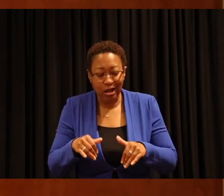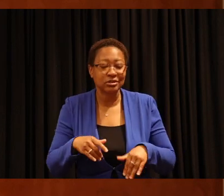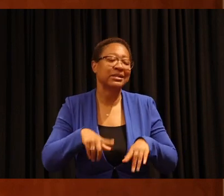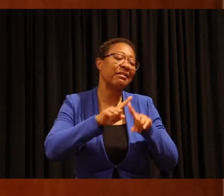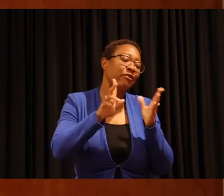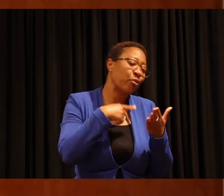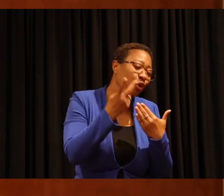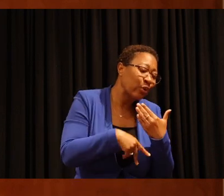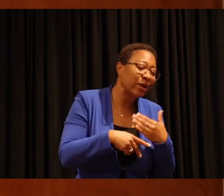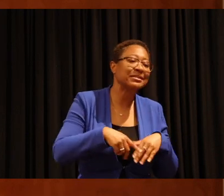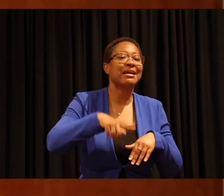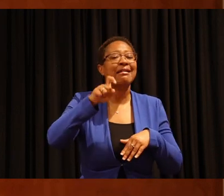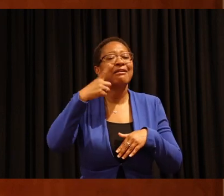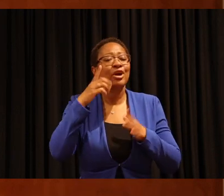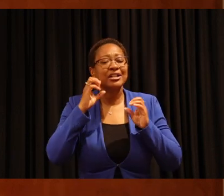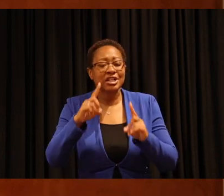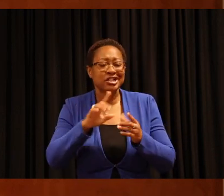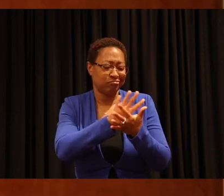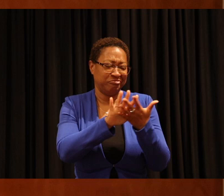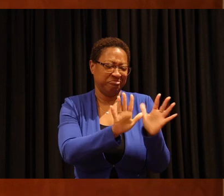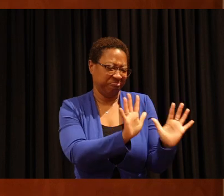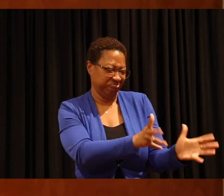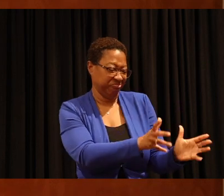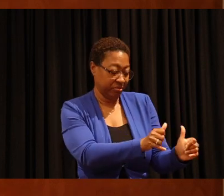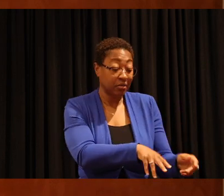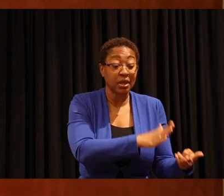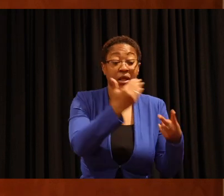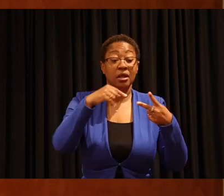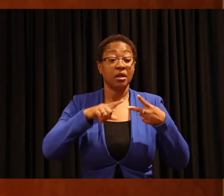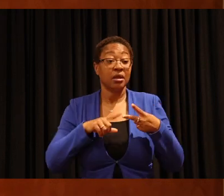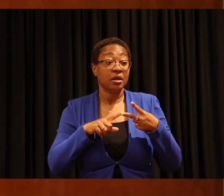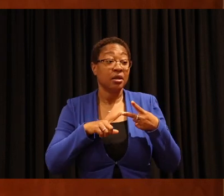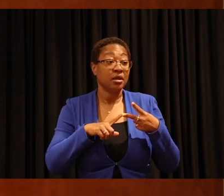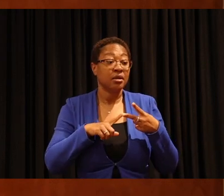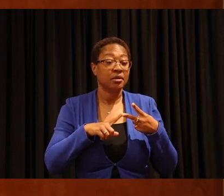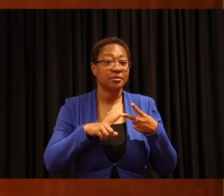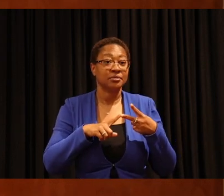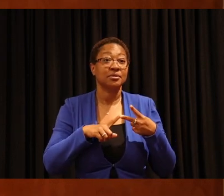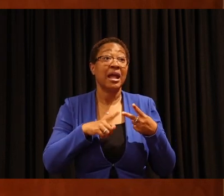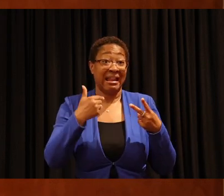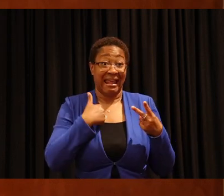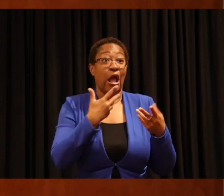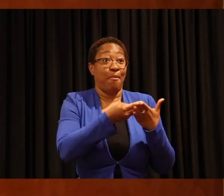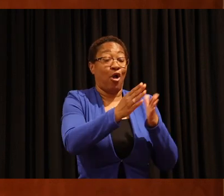the different programs and the need for education and all of that. Okay. Second phase is staying in the house, learning how to